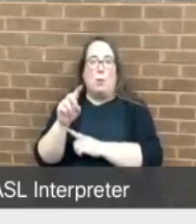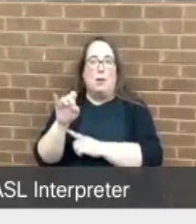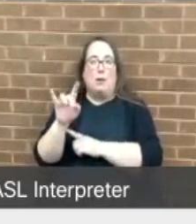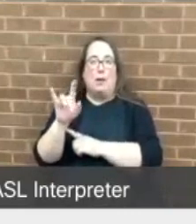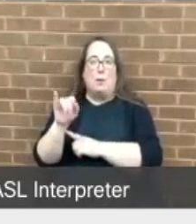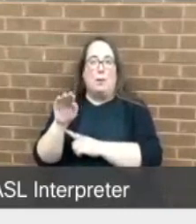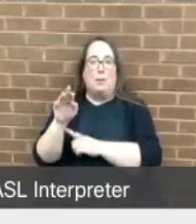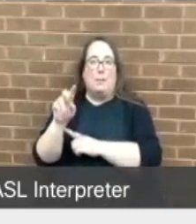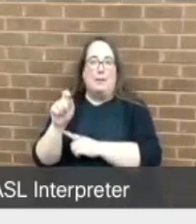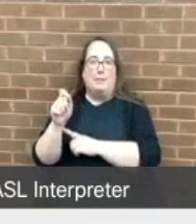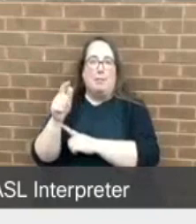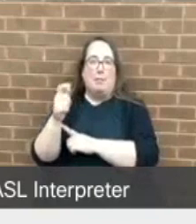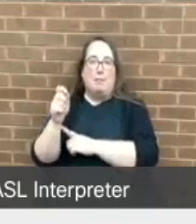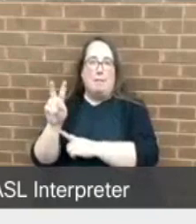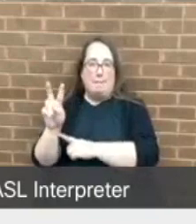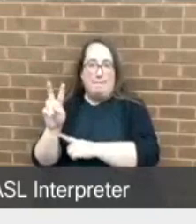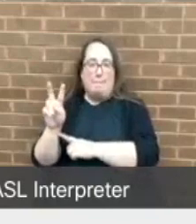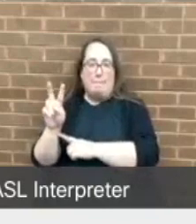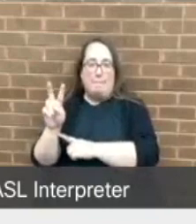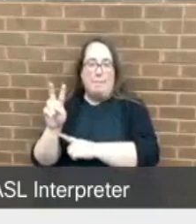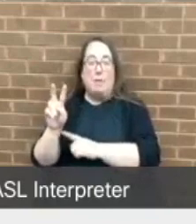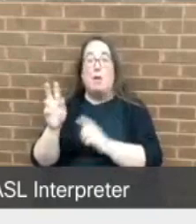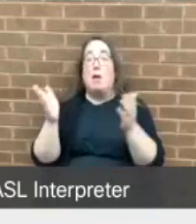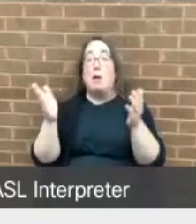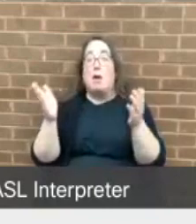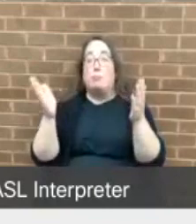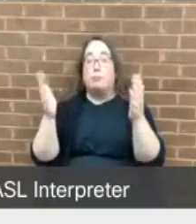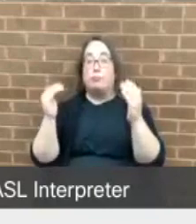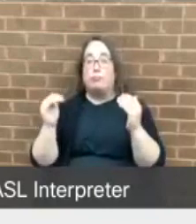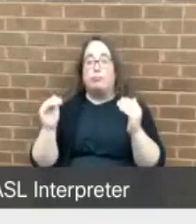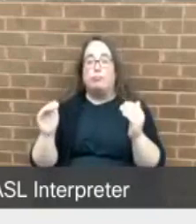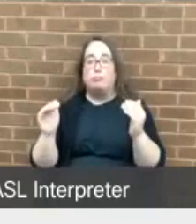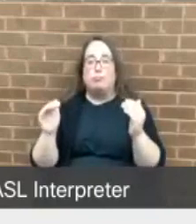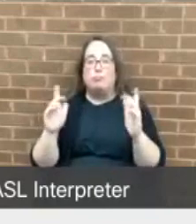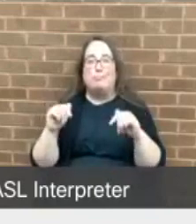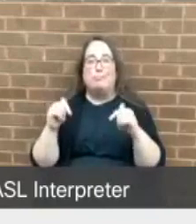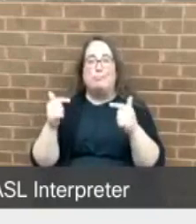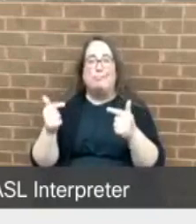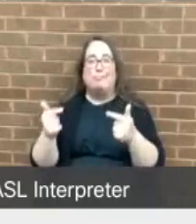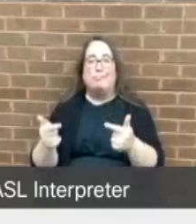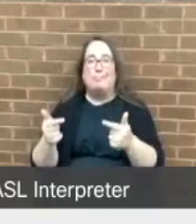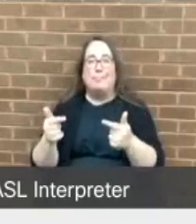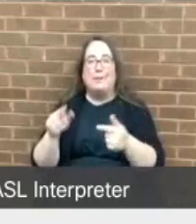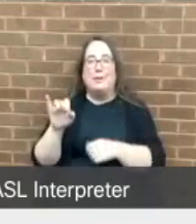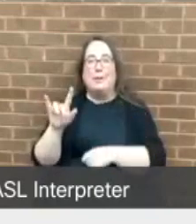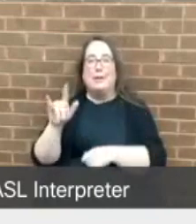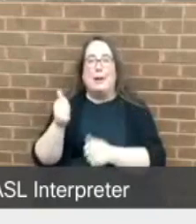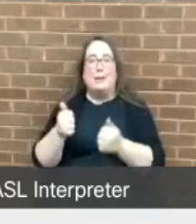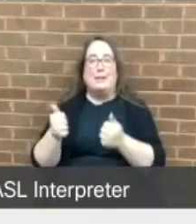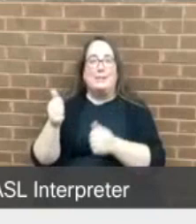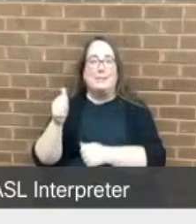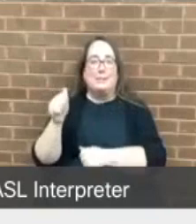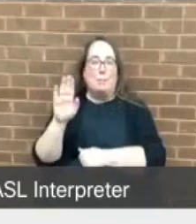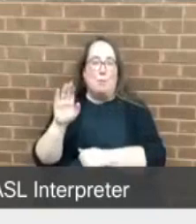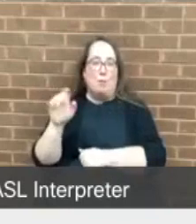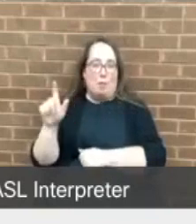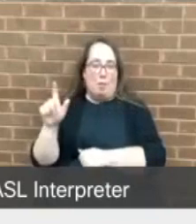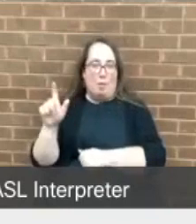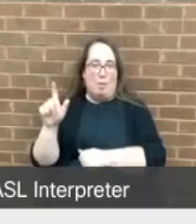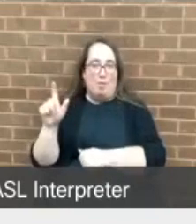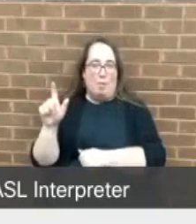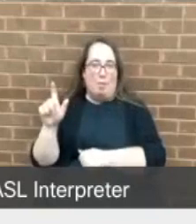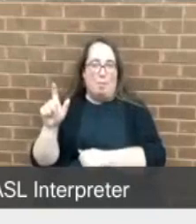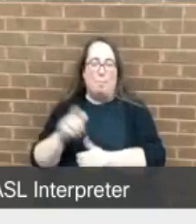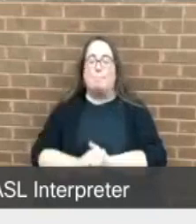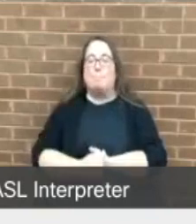transportation@howardcountymd.gov. So with that, I'd like to turn it over to County Executive Ball